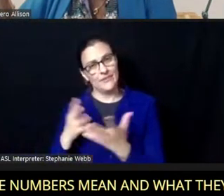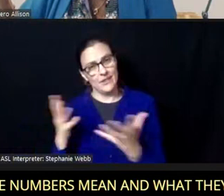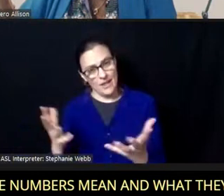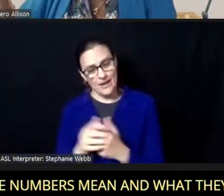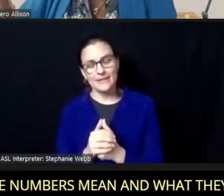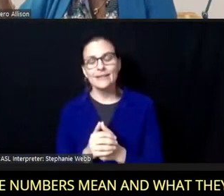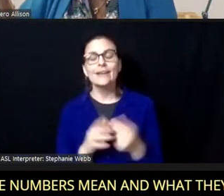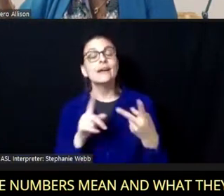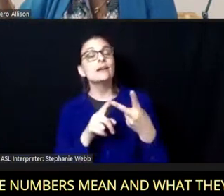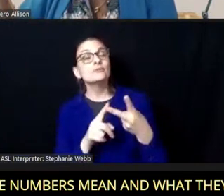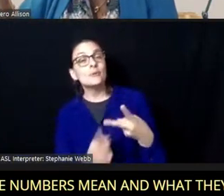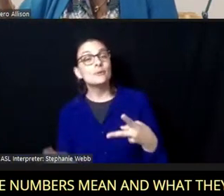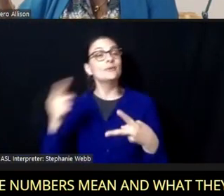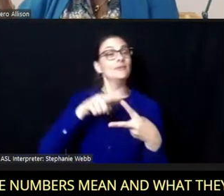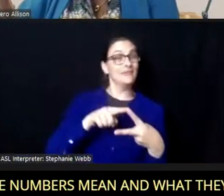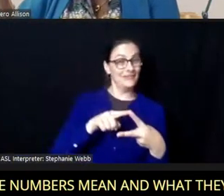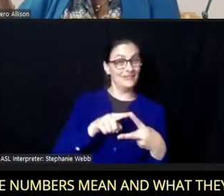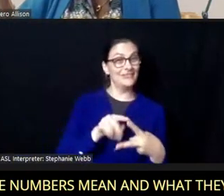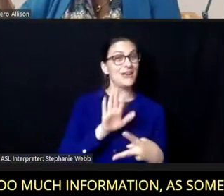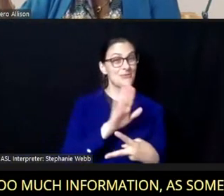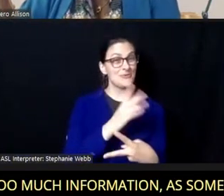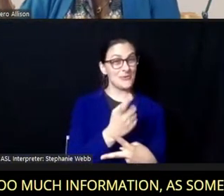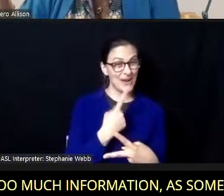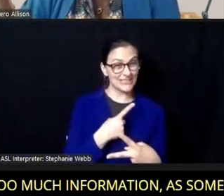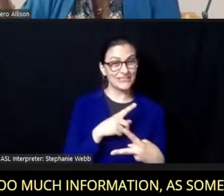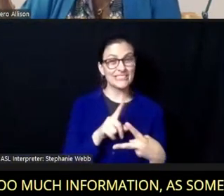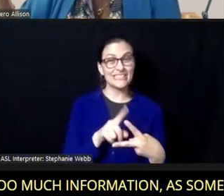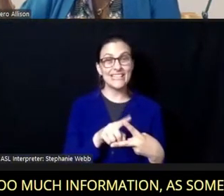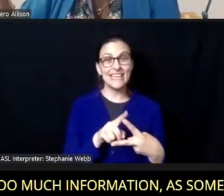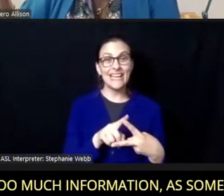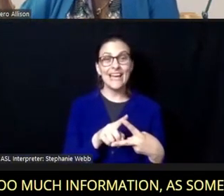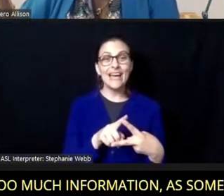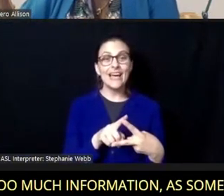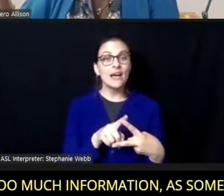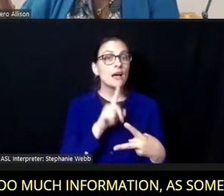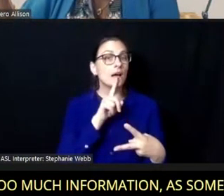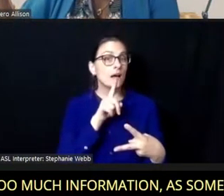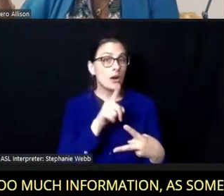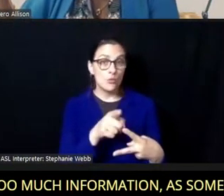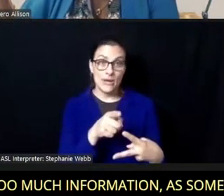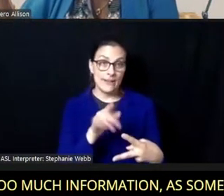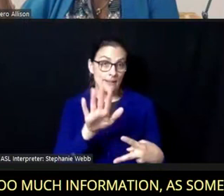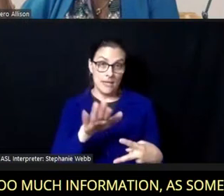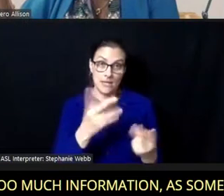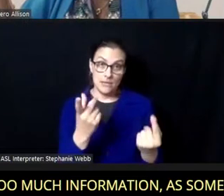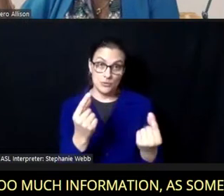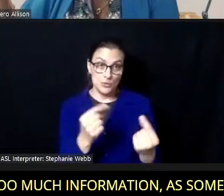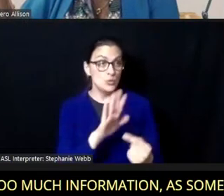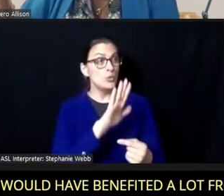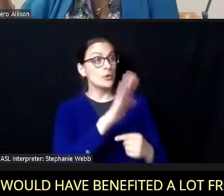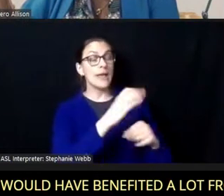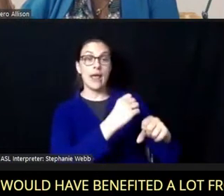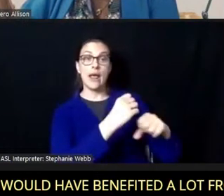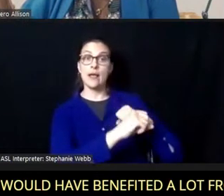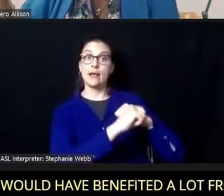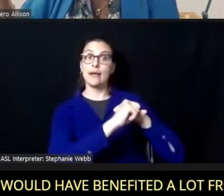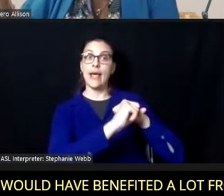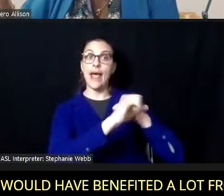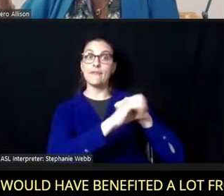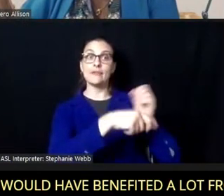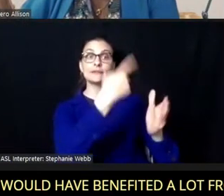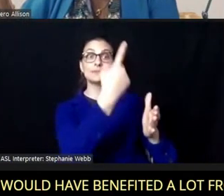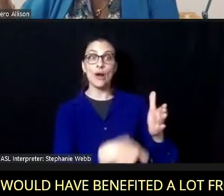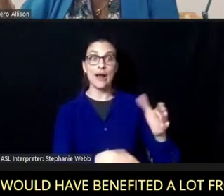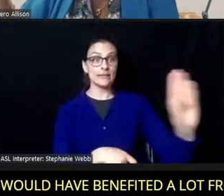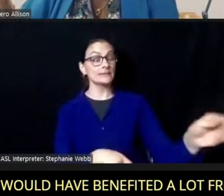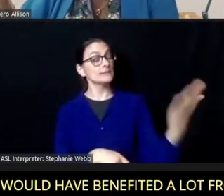sense, I was just adding 50% in my brain to whatever I was seeing quoted. So